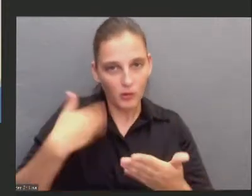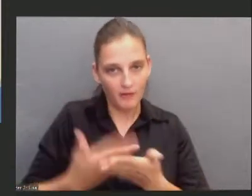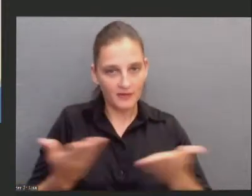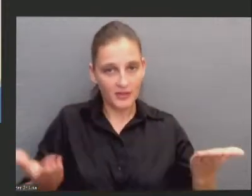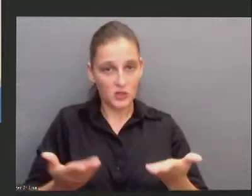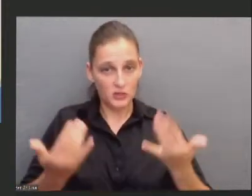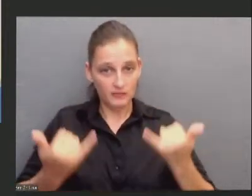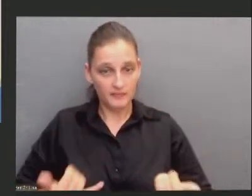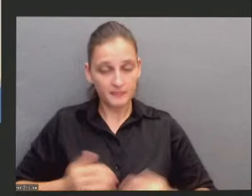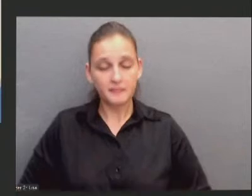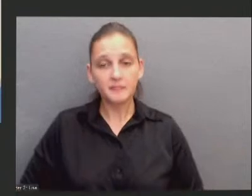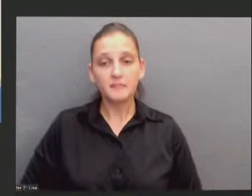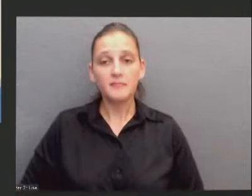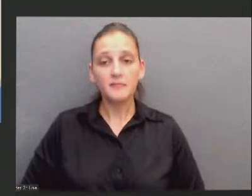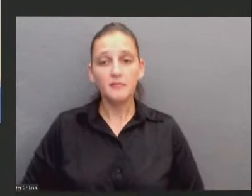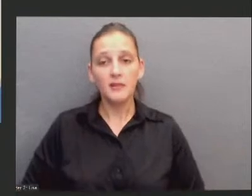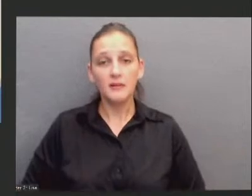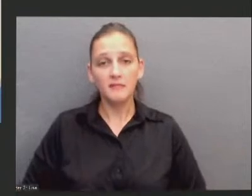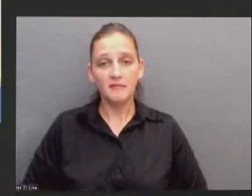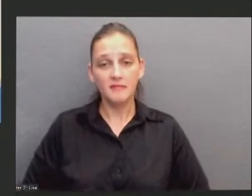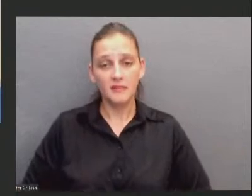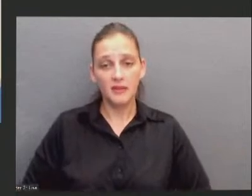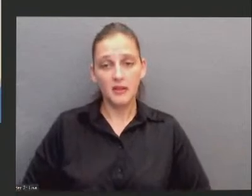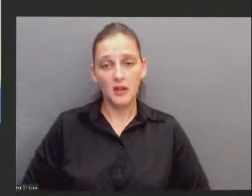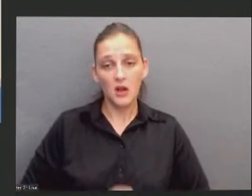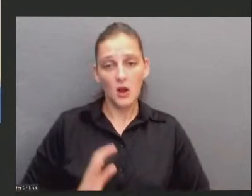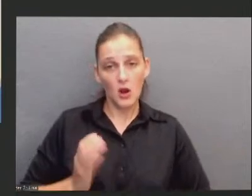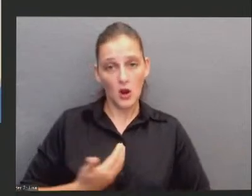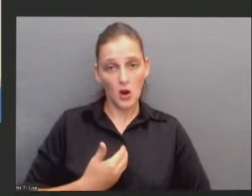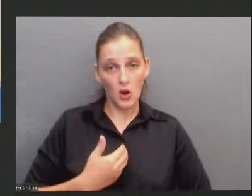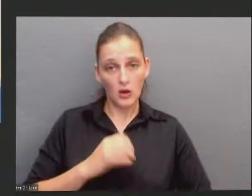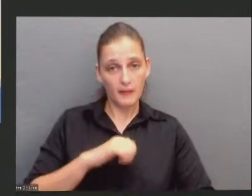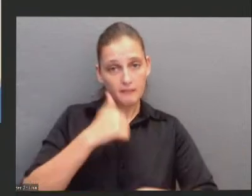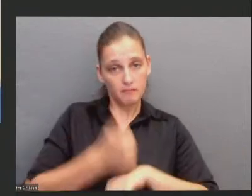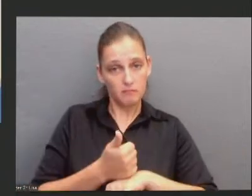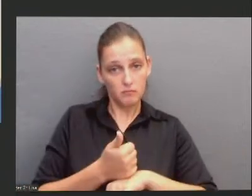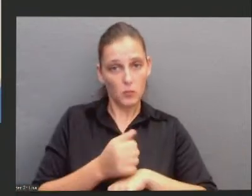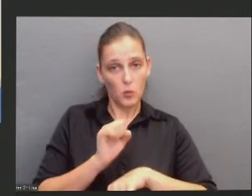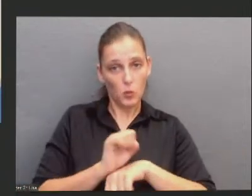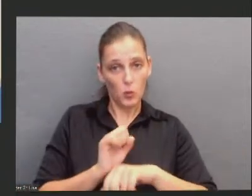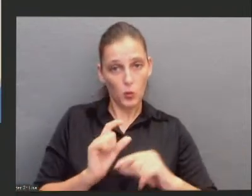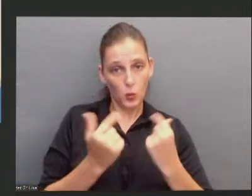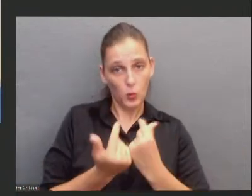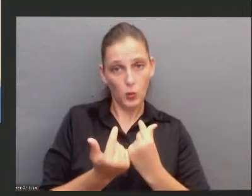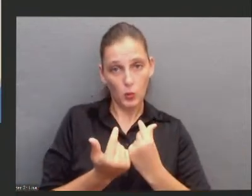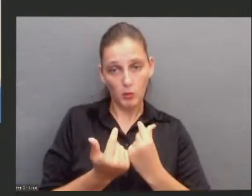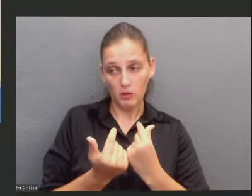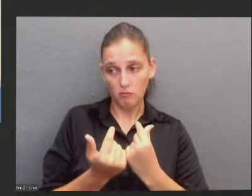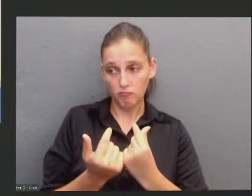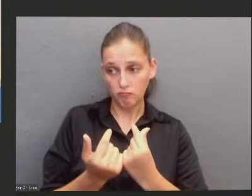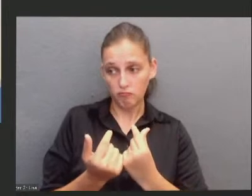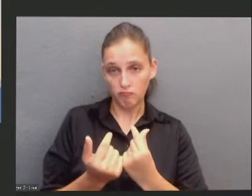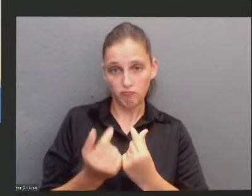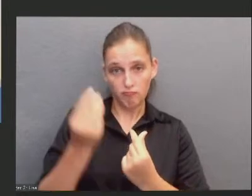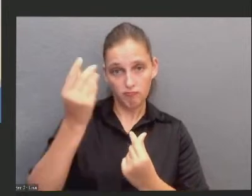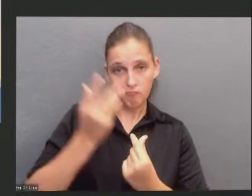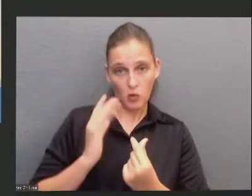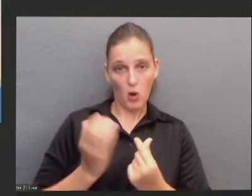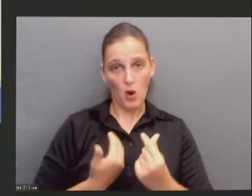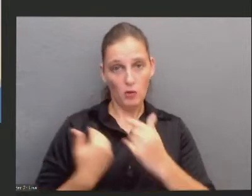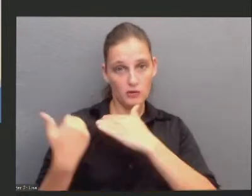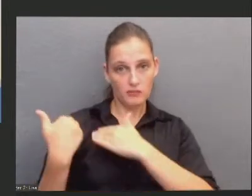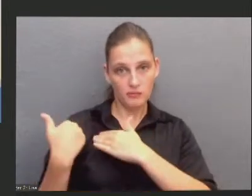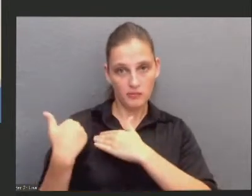charge for the implementation work group was really, we have over 300